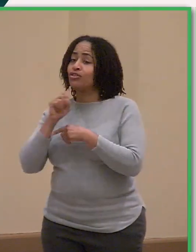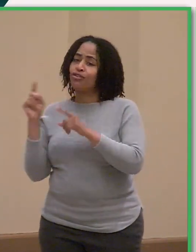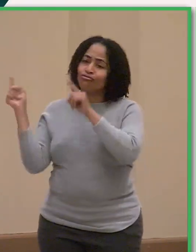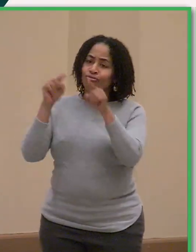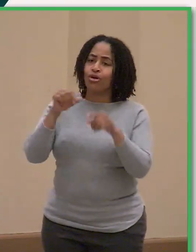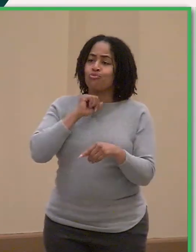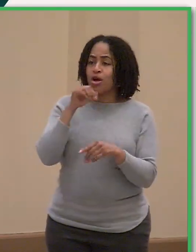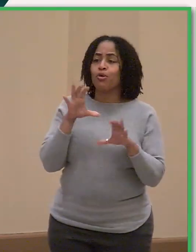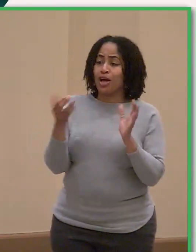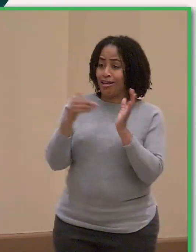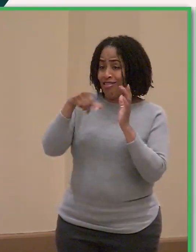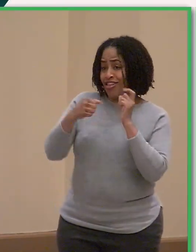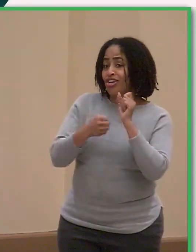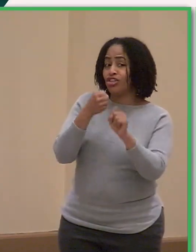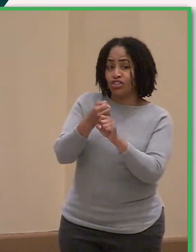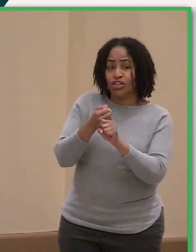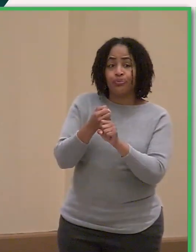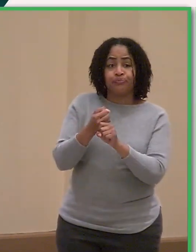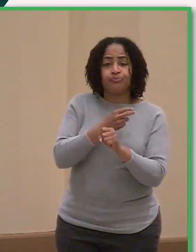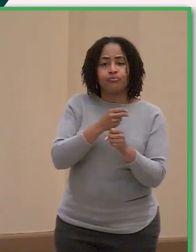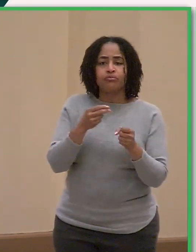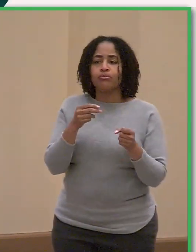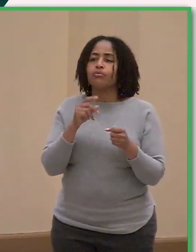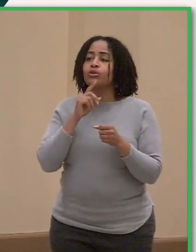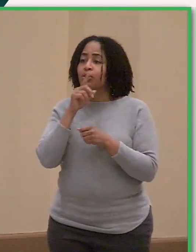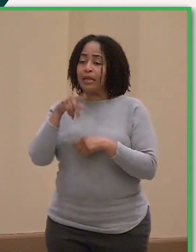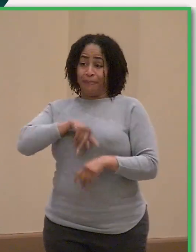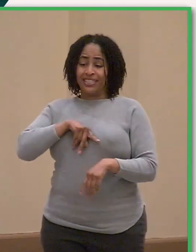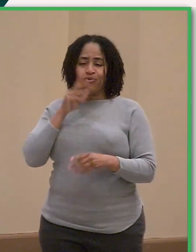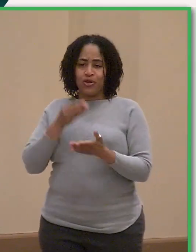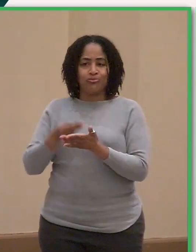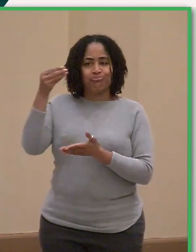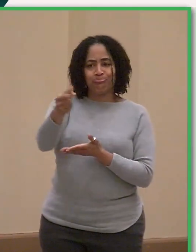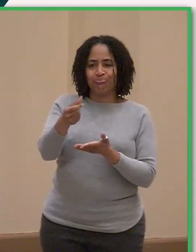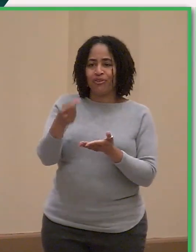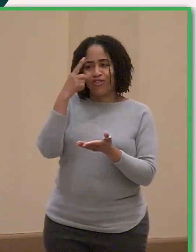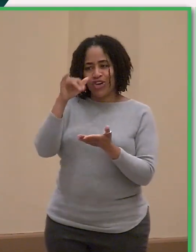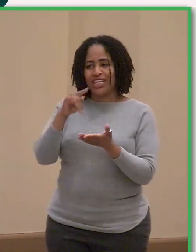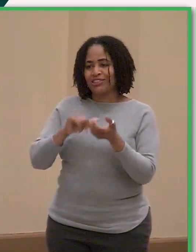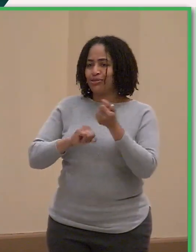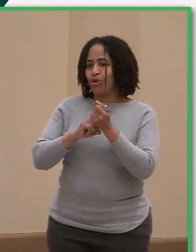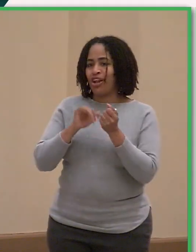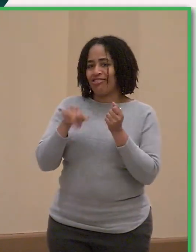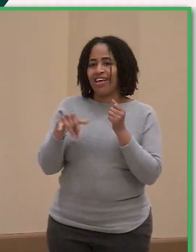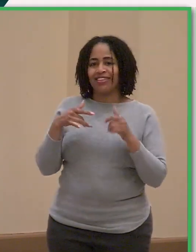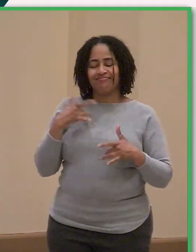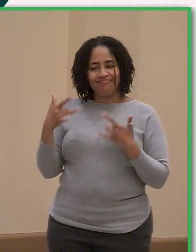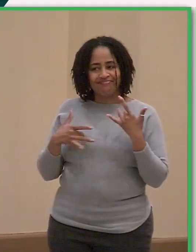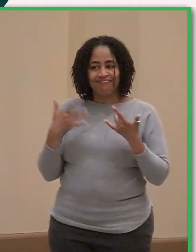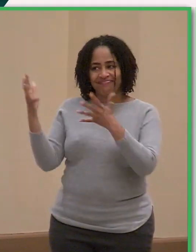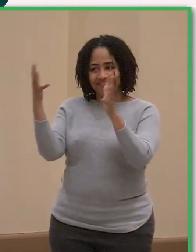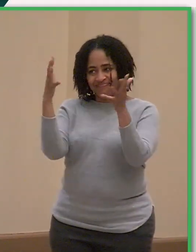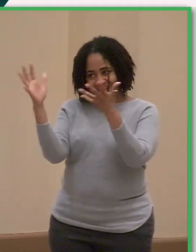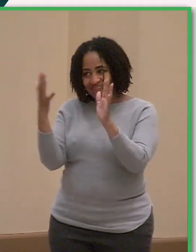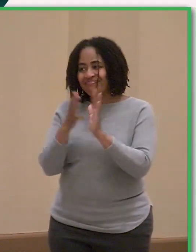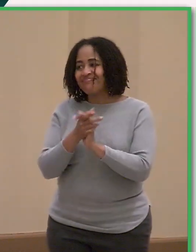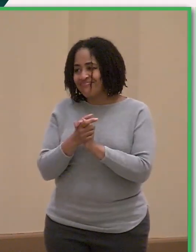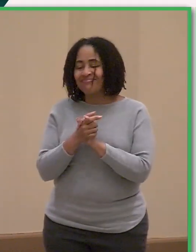it again this year, and actually the Pistons is sponsoring it, so that's great for moms to experience that.